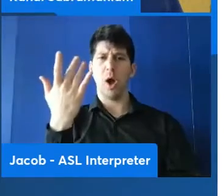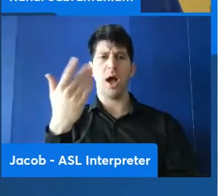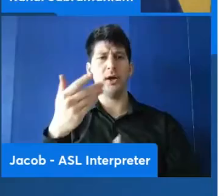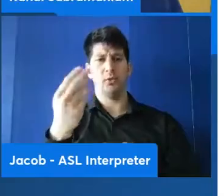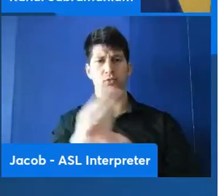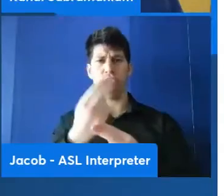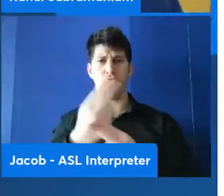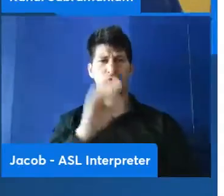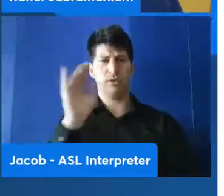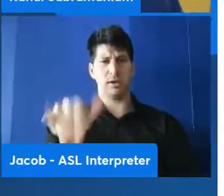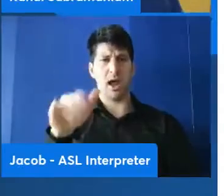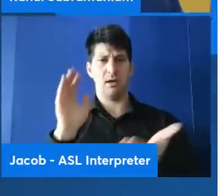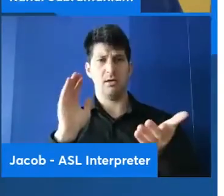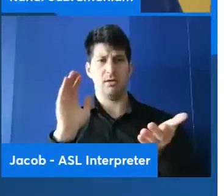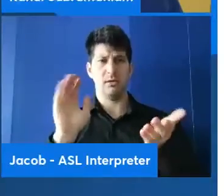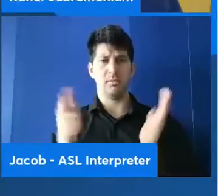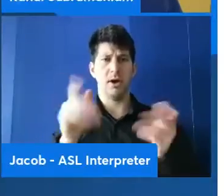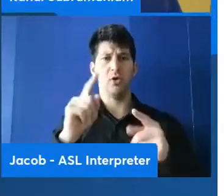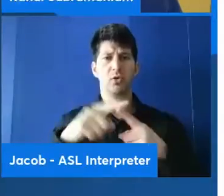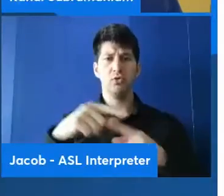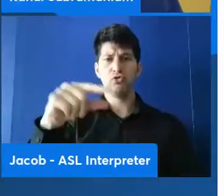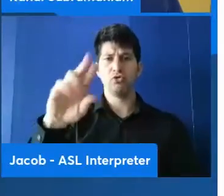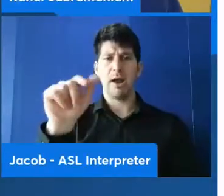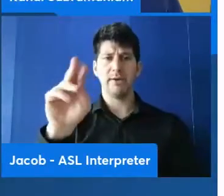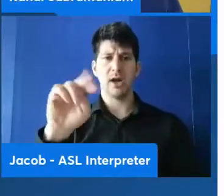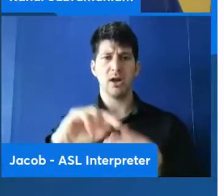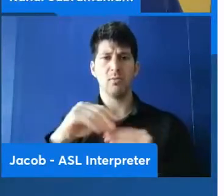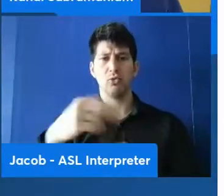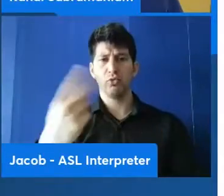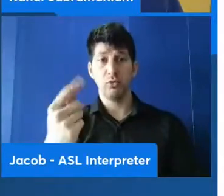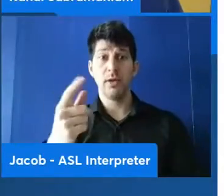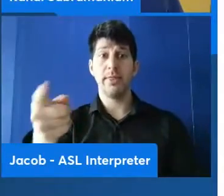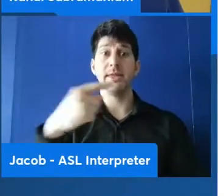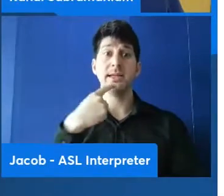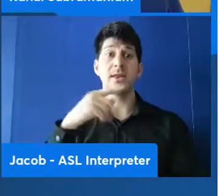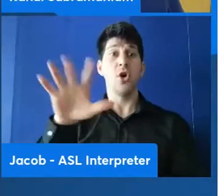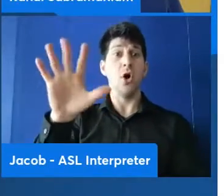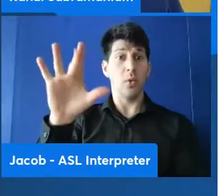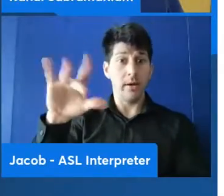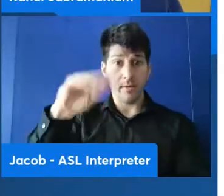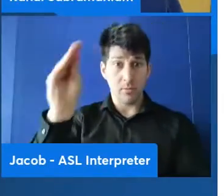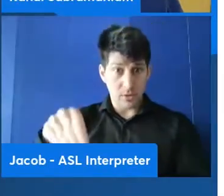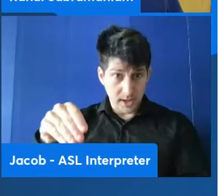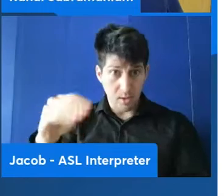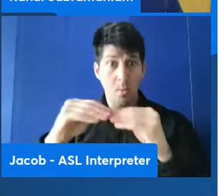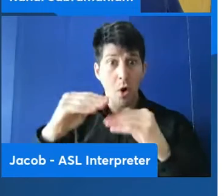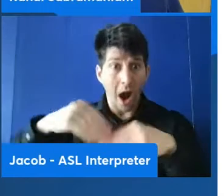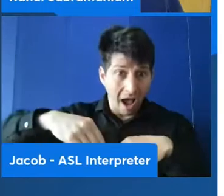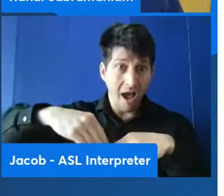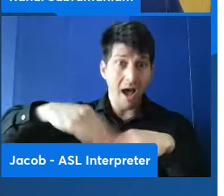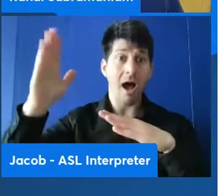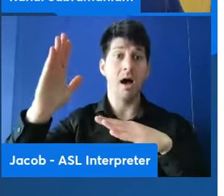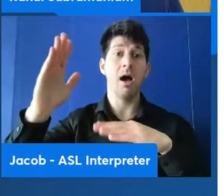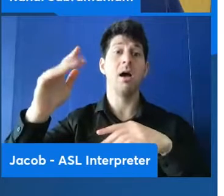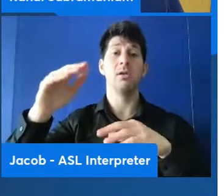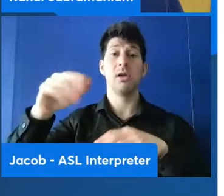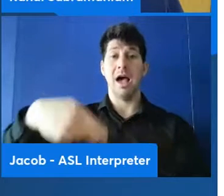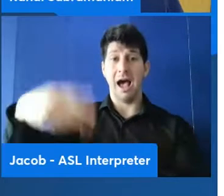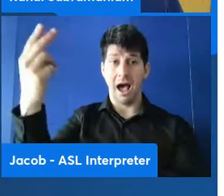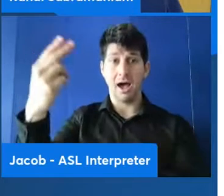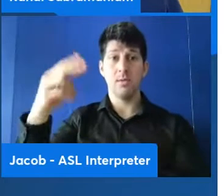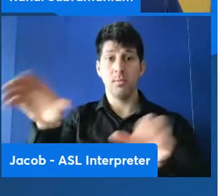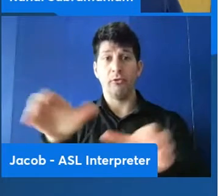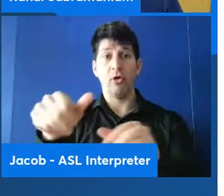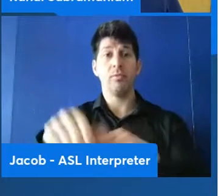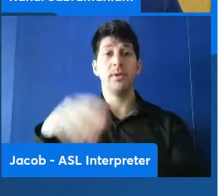over the Graviton 2? They're claiming 25% higher performance, 50% higher memory